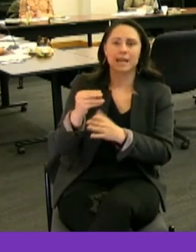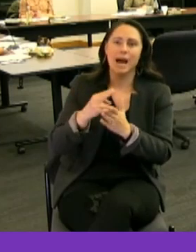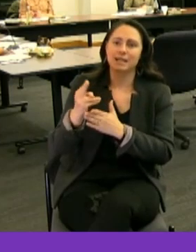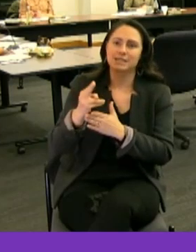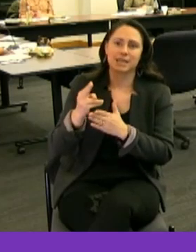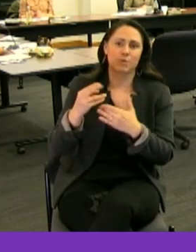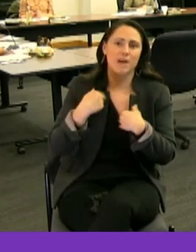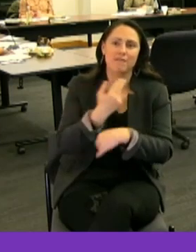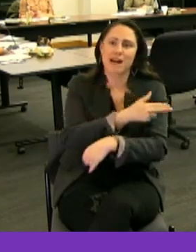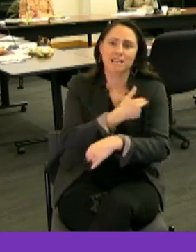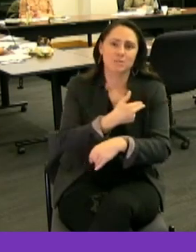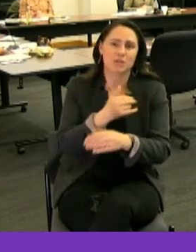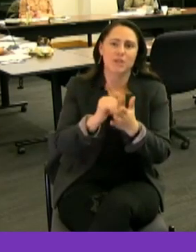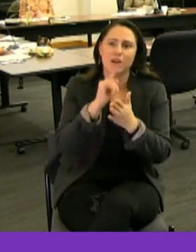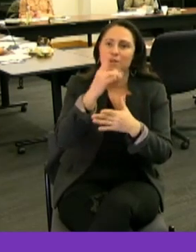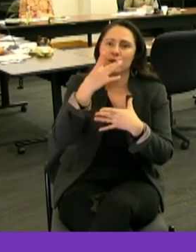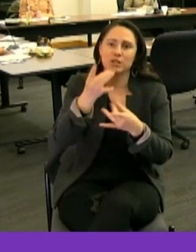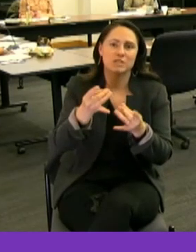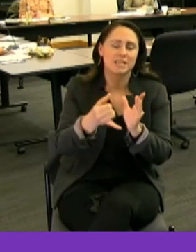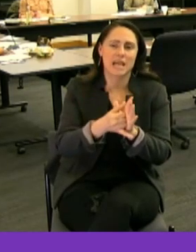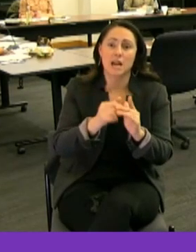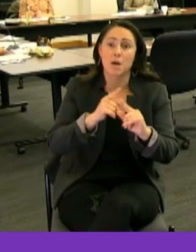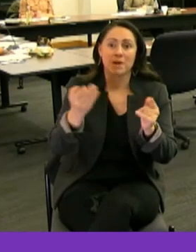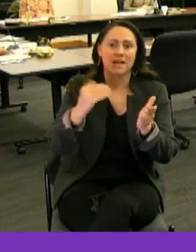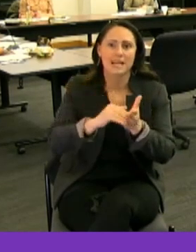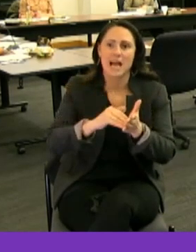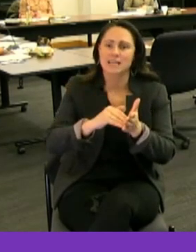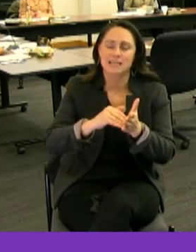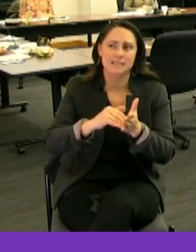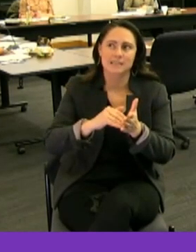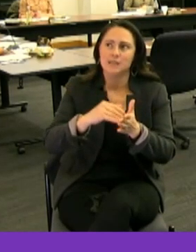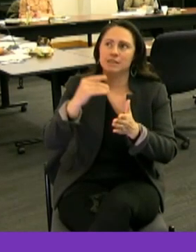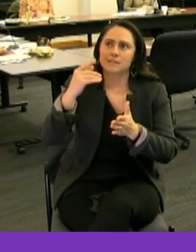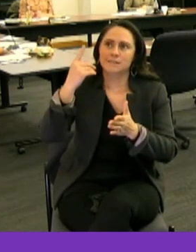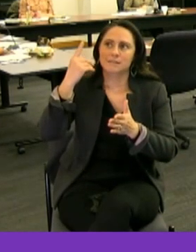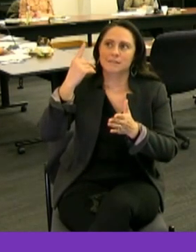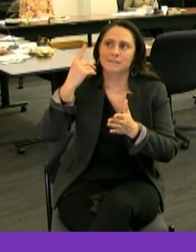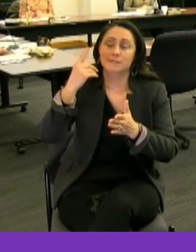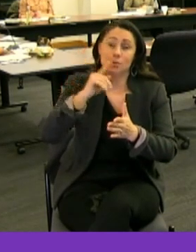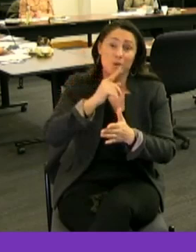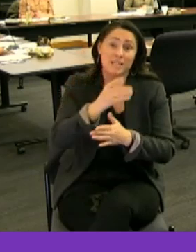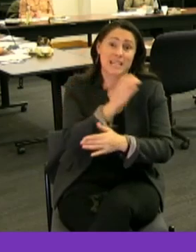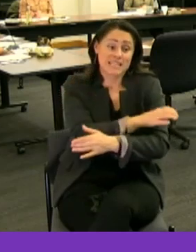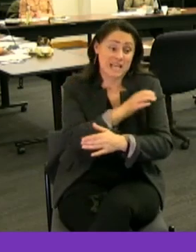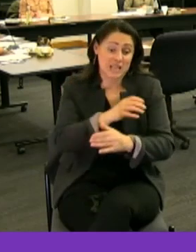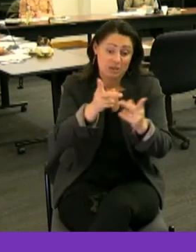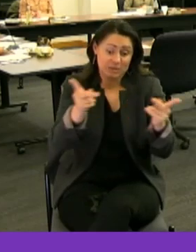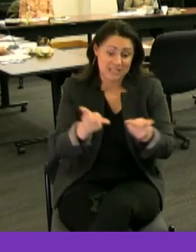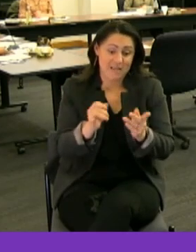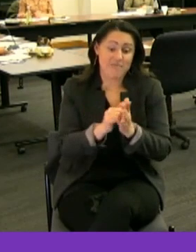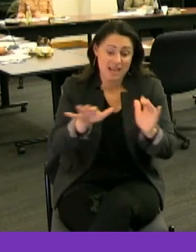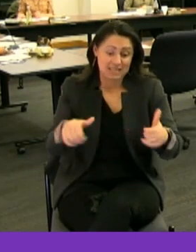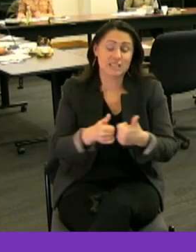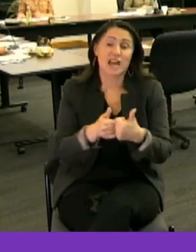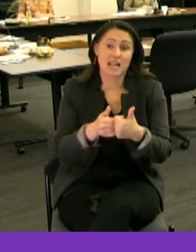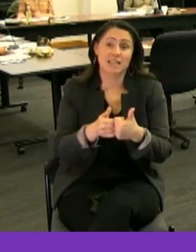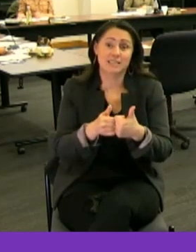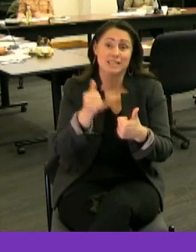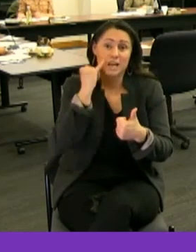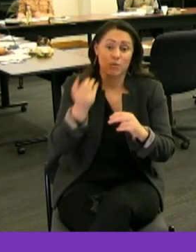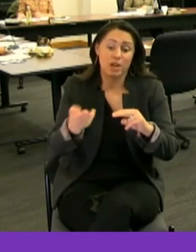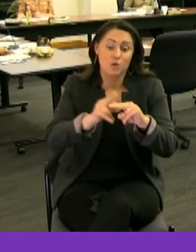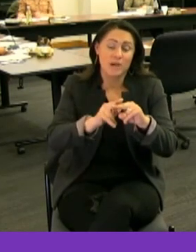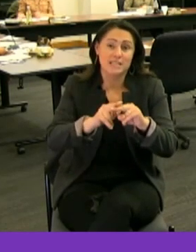honestly, we have hospitals that are very interested in that, but again, for the most part, it's our clinical sites that present that challenge to increase the amount of